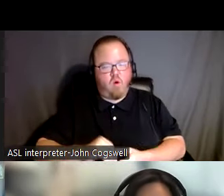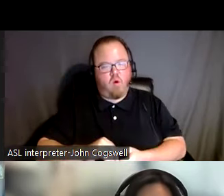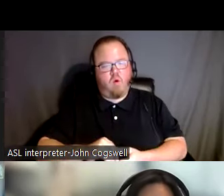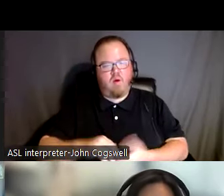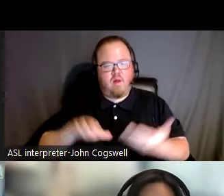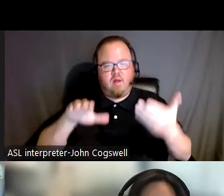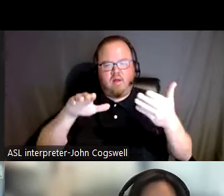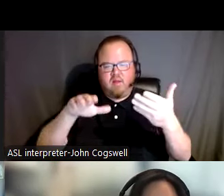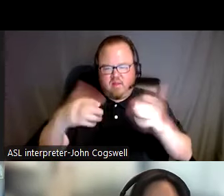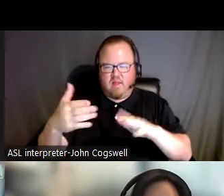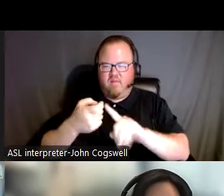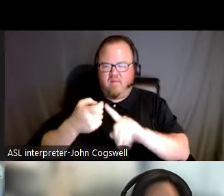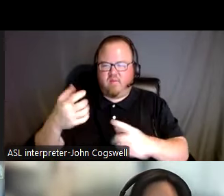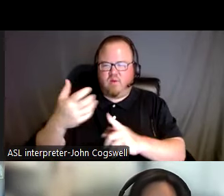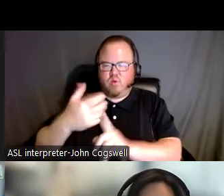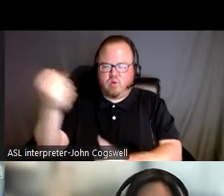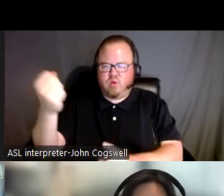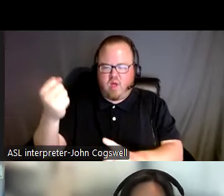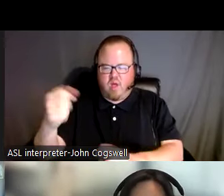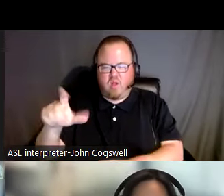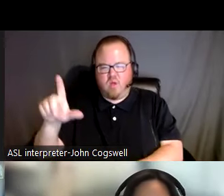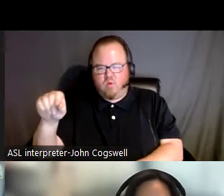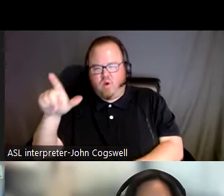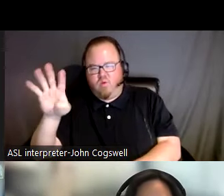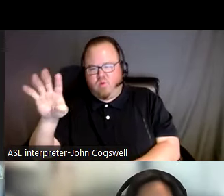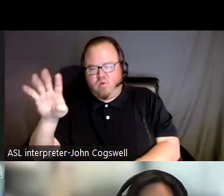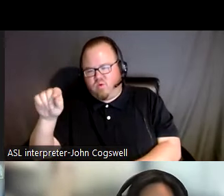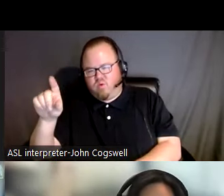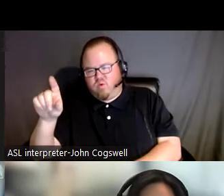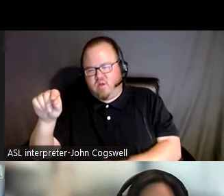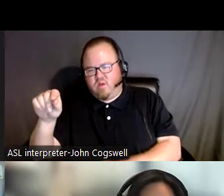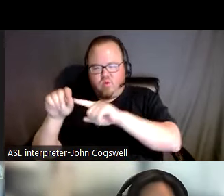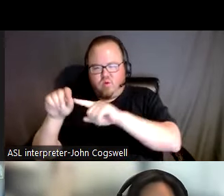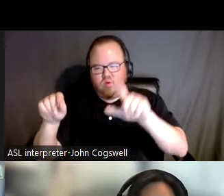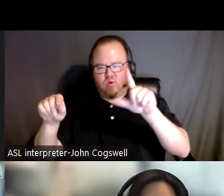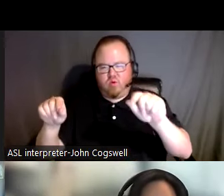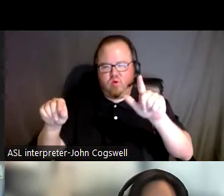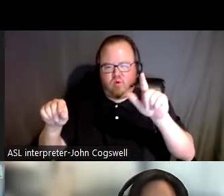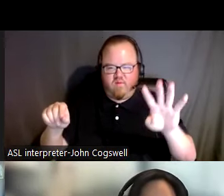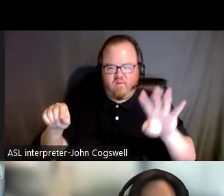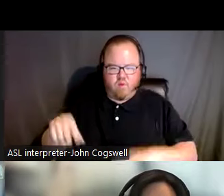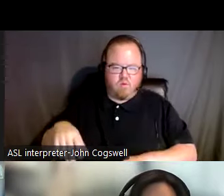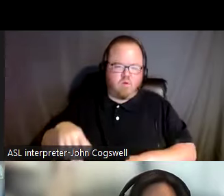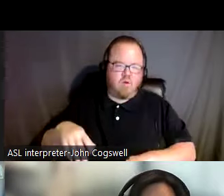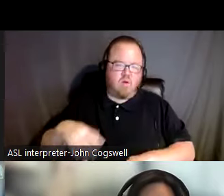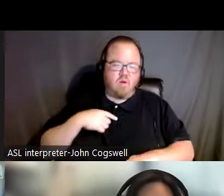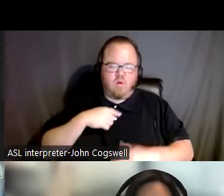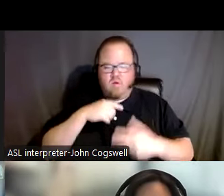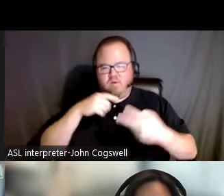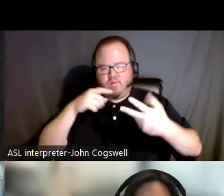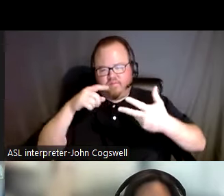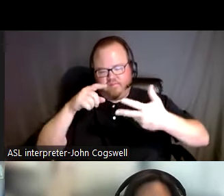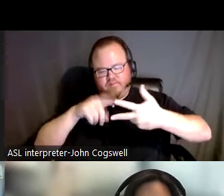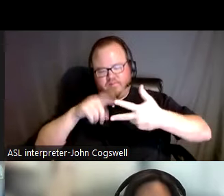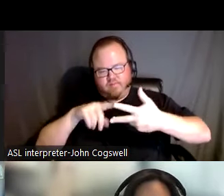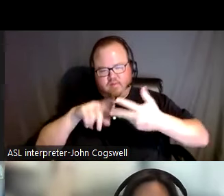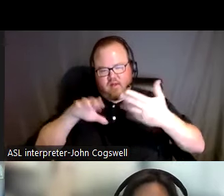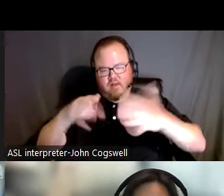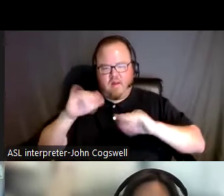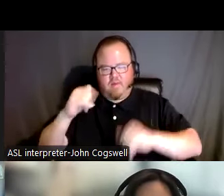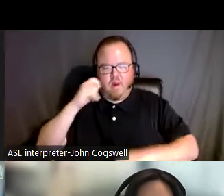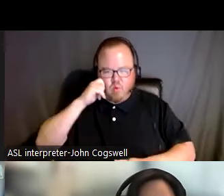by suicide from 2020 through 2024. Then we're going to go into looking at the death rates by the race